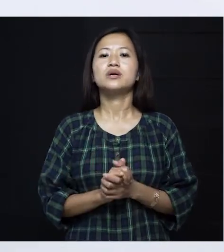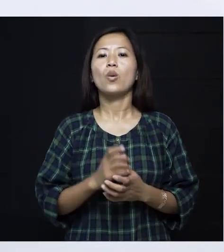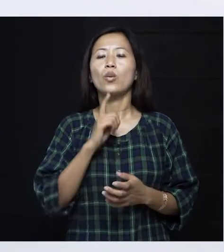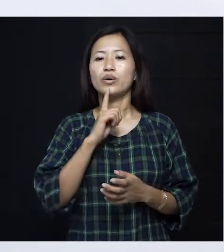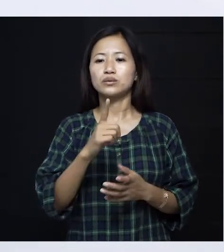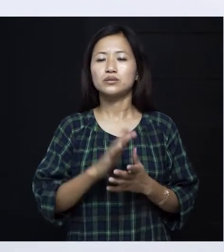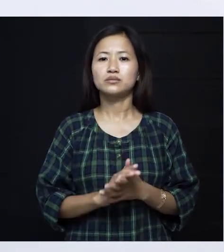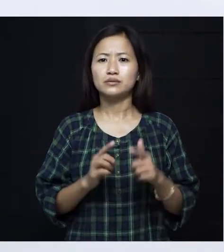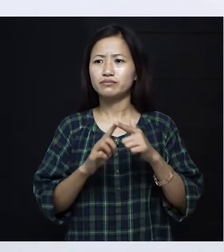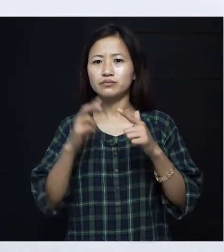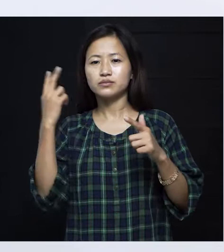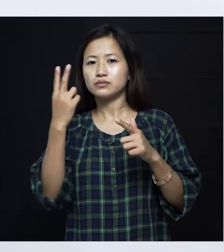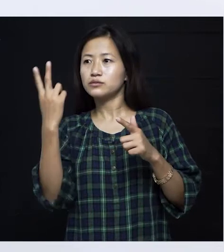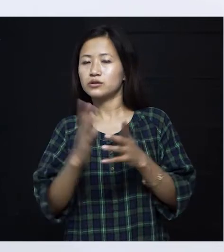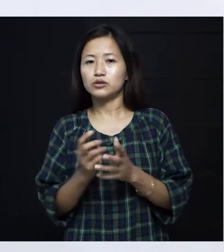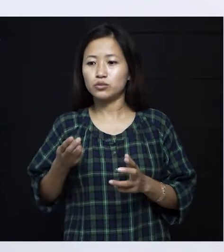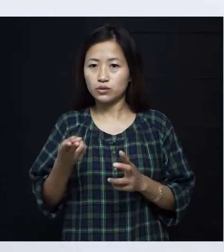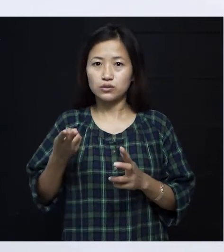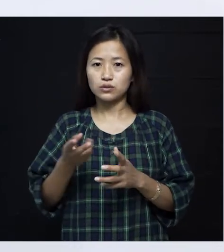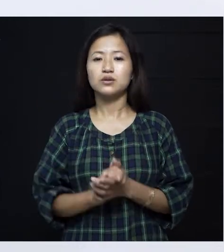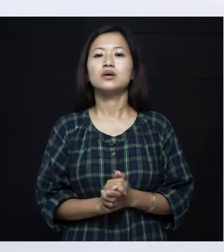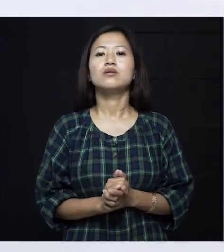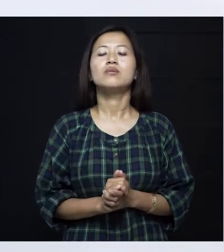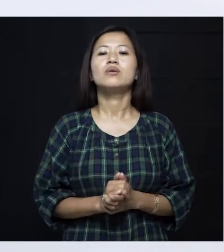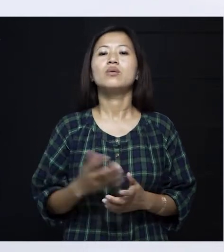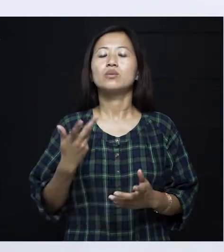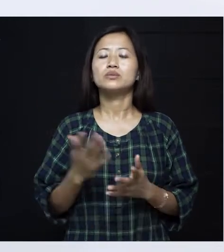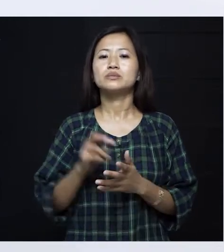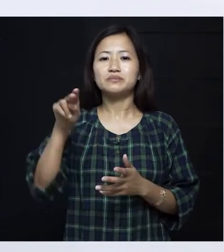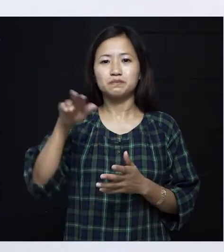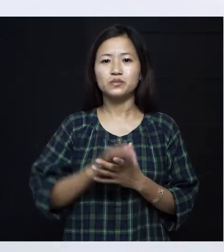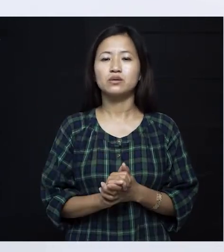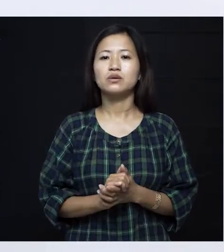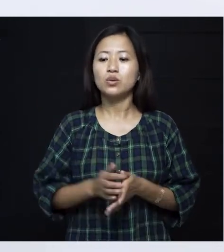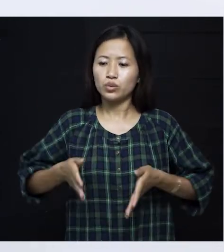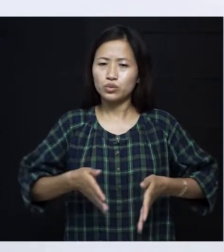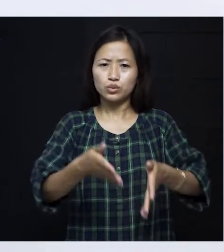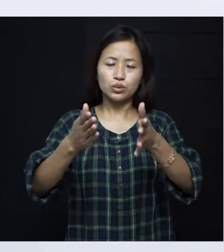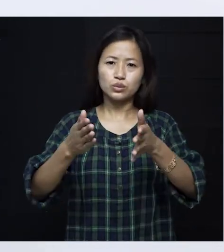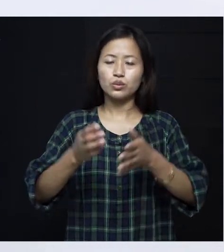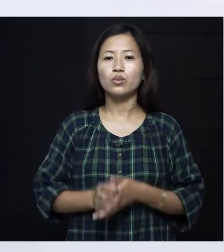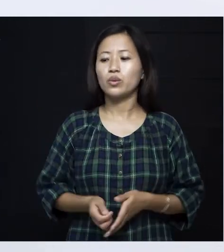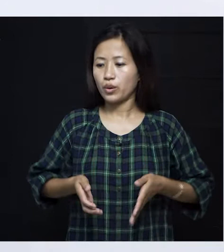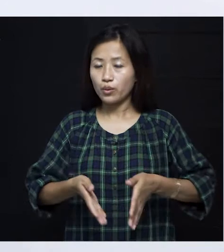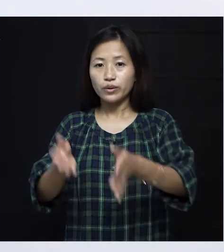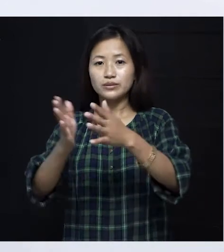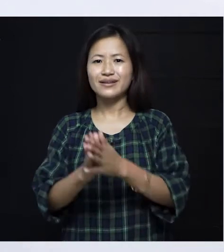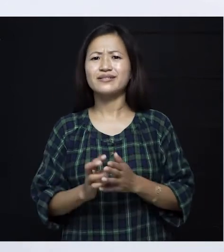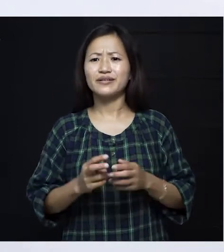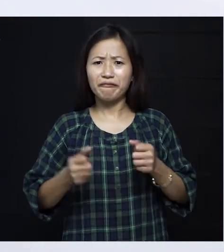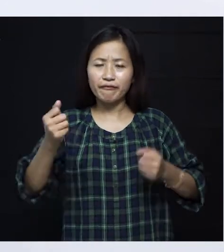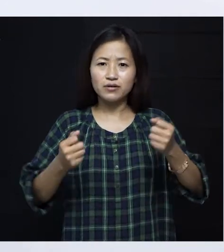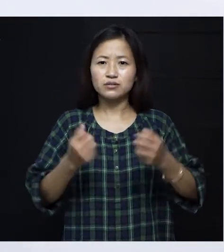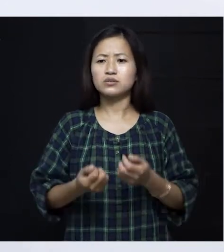we say transport, we all know, isn't it, what we meant by transport. We are talking about the roadways, the vehicles, and so on.